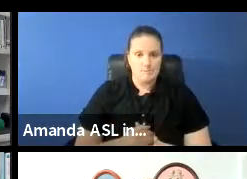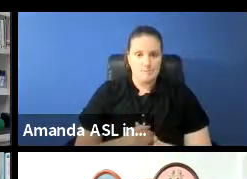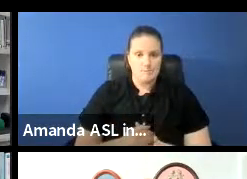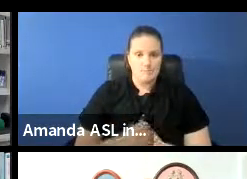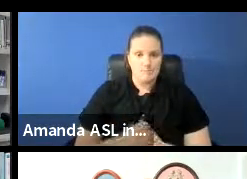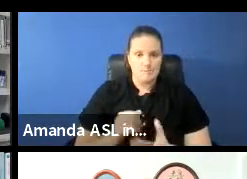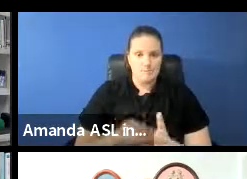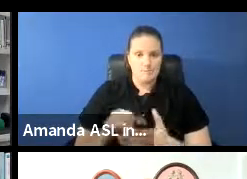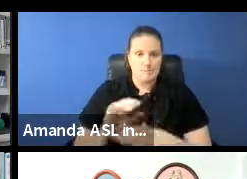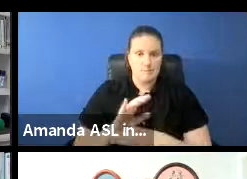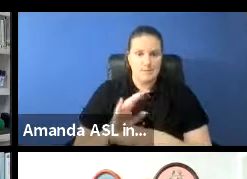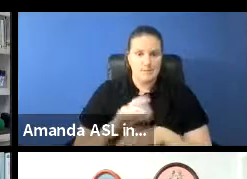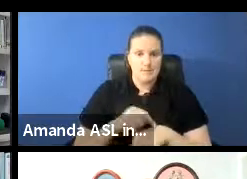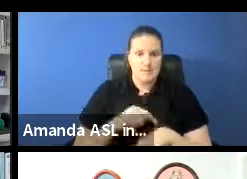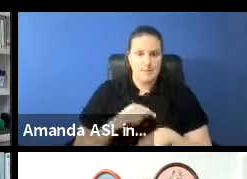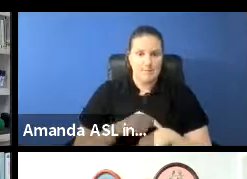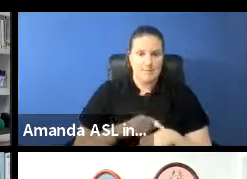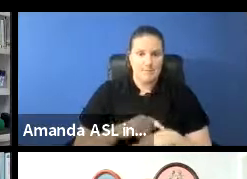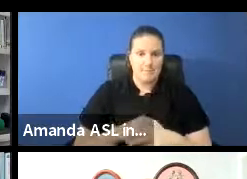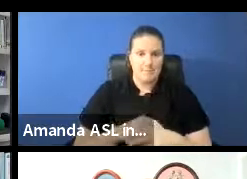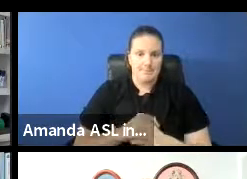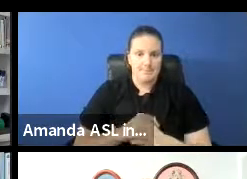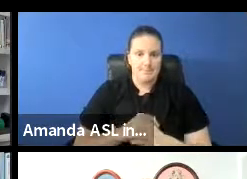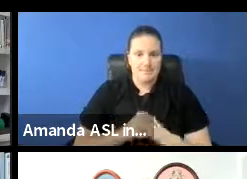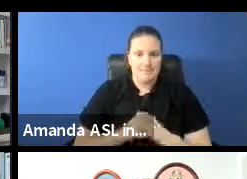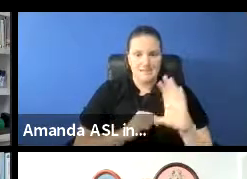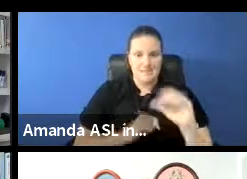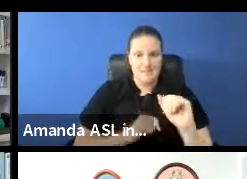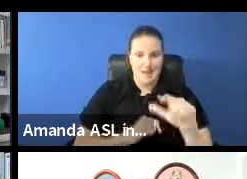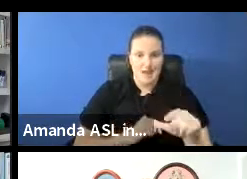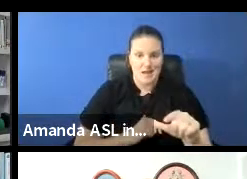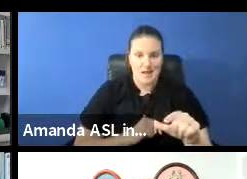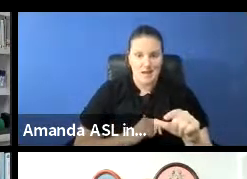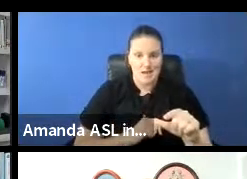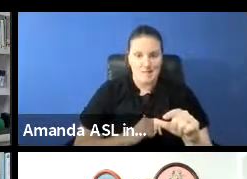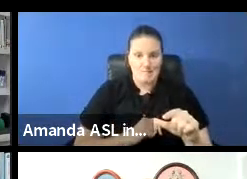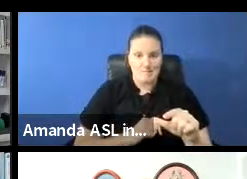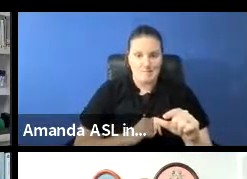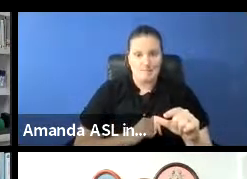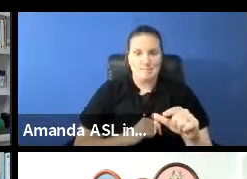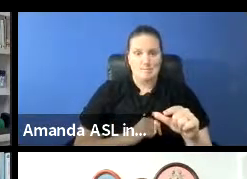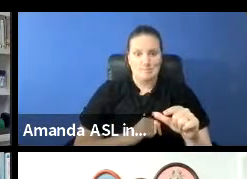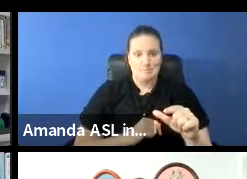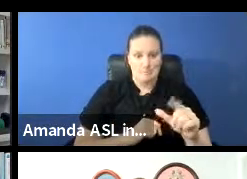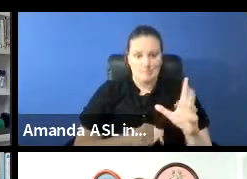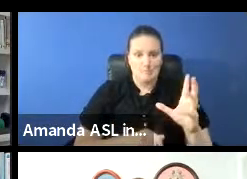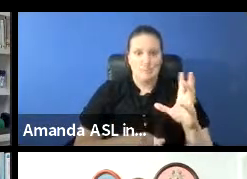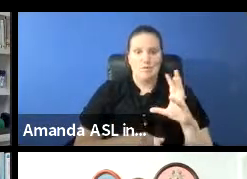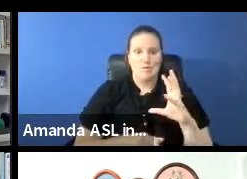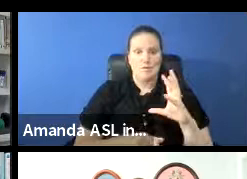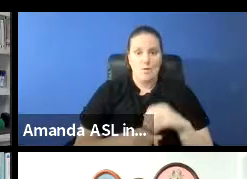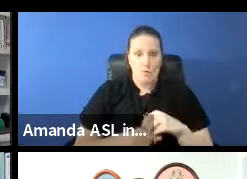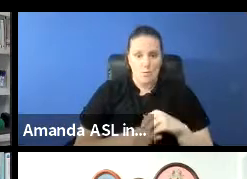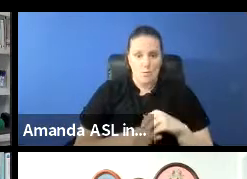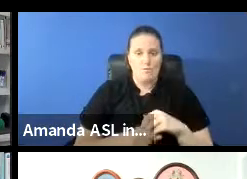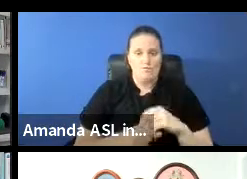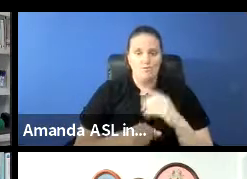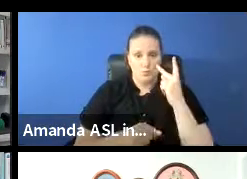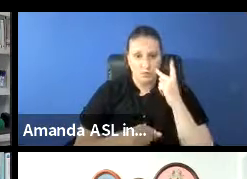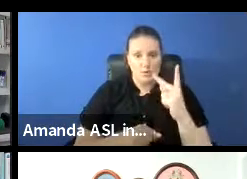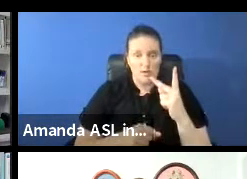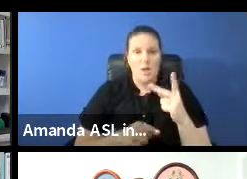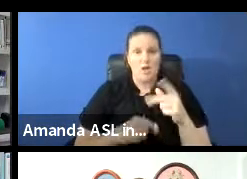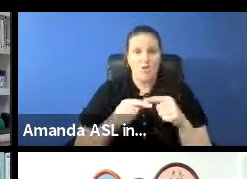again, we want to make sure that the CAG is intimately involved in seeing